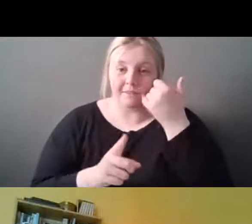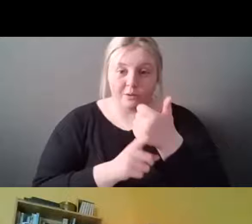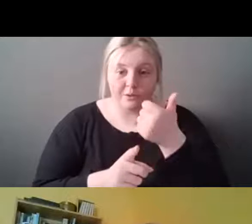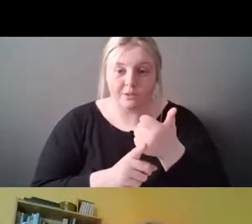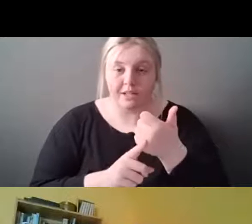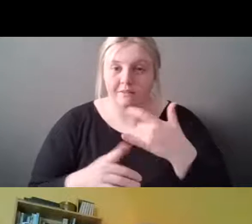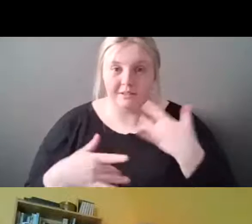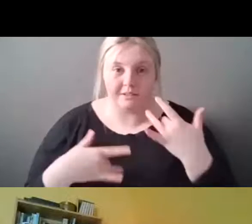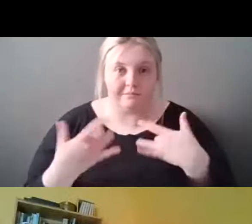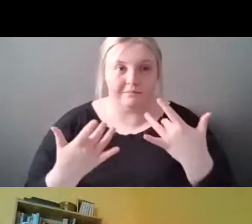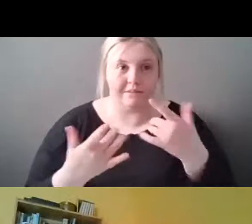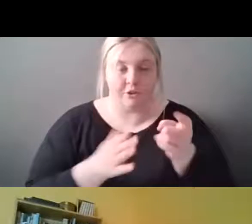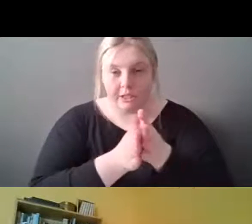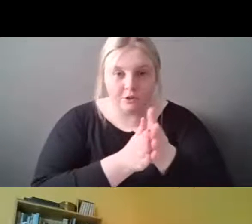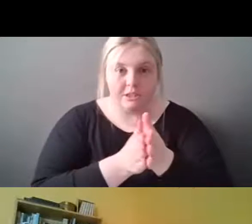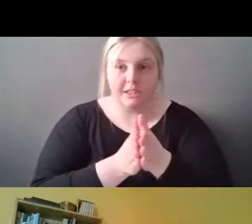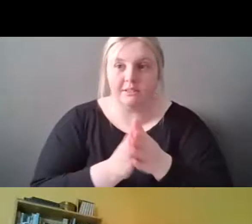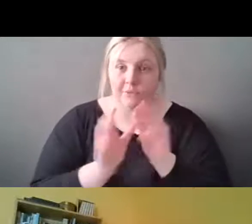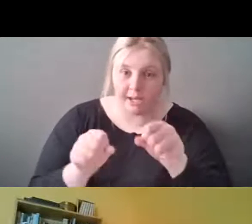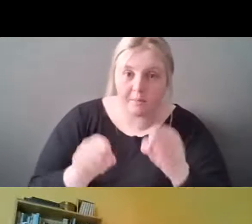go for it. Please go for it.